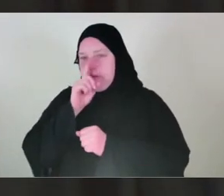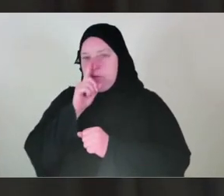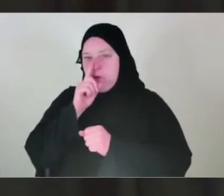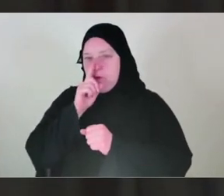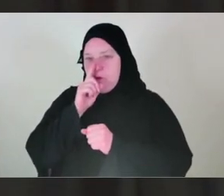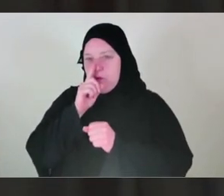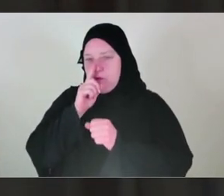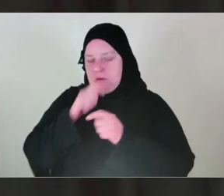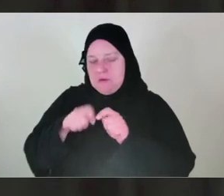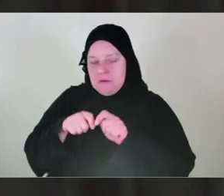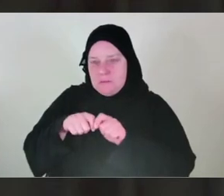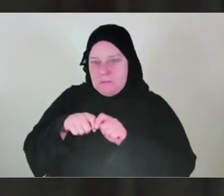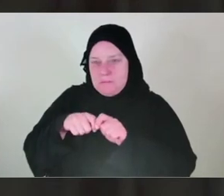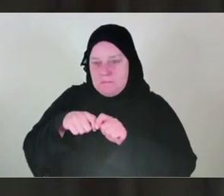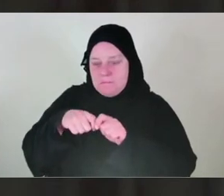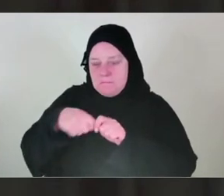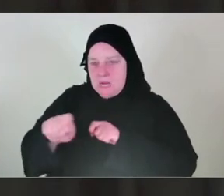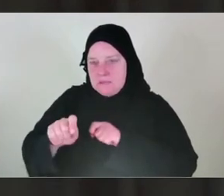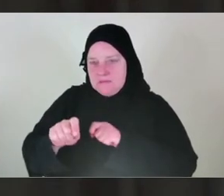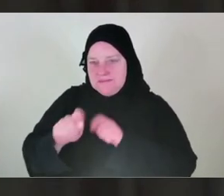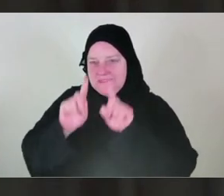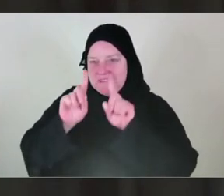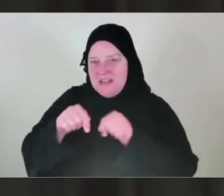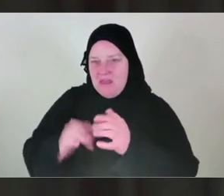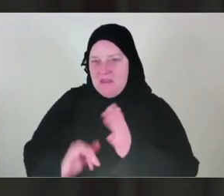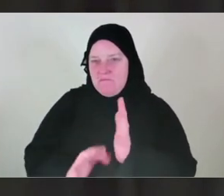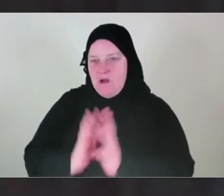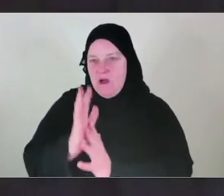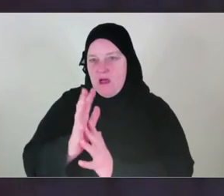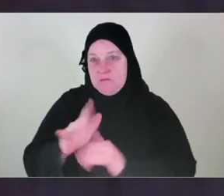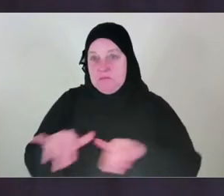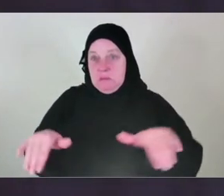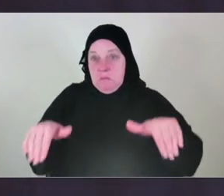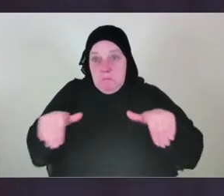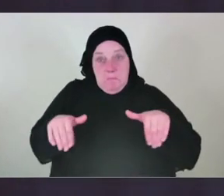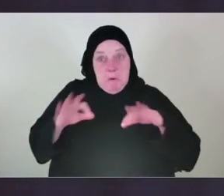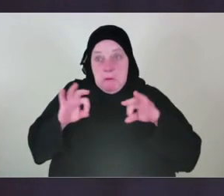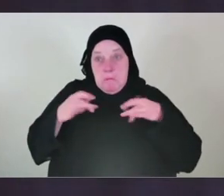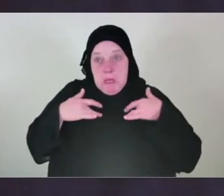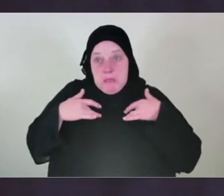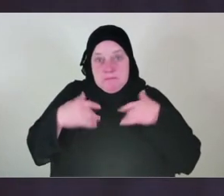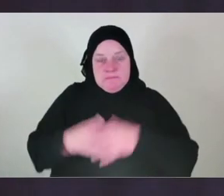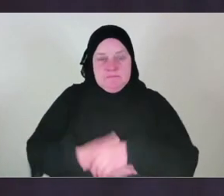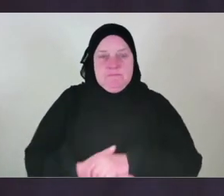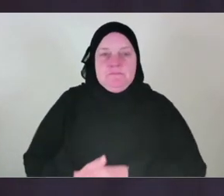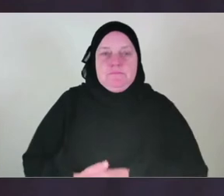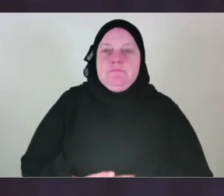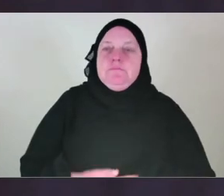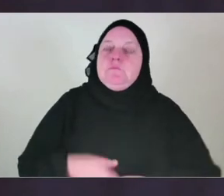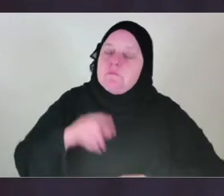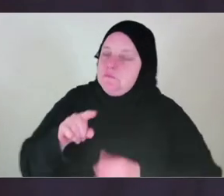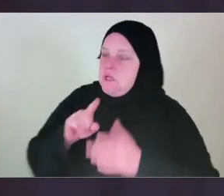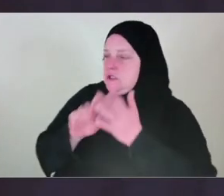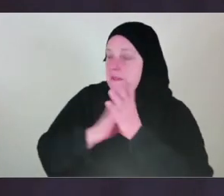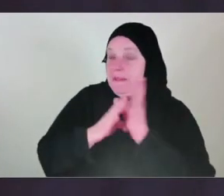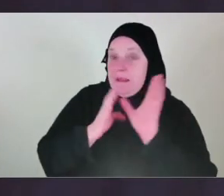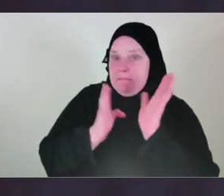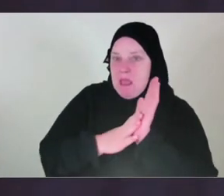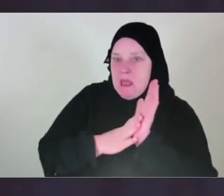the Imam is put in a position where he has to answer questions that are of utmost difficulty to answer.